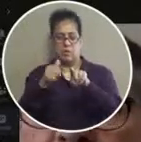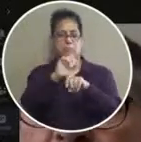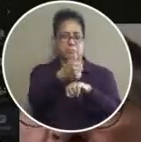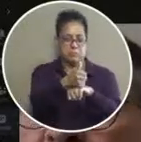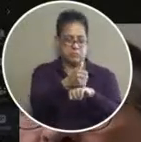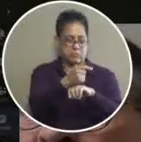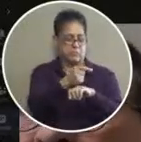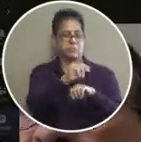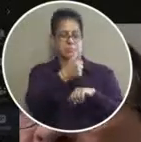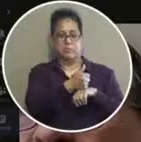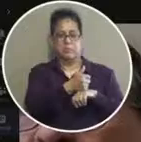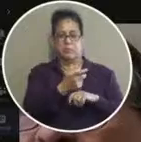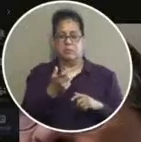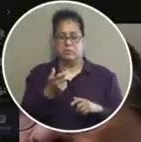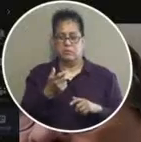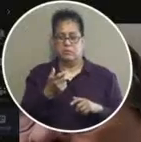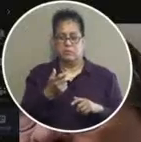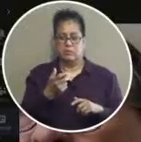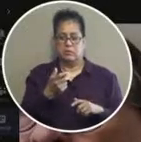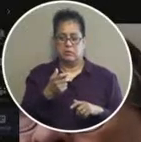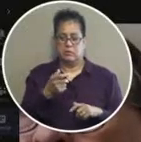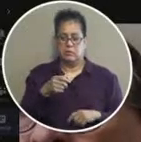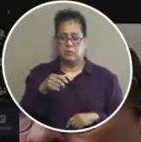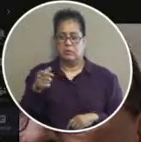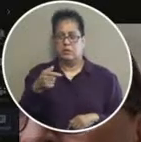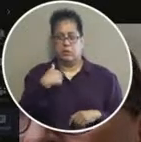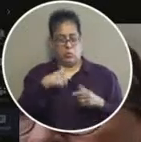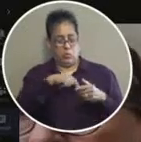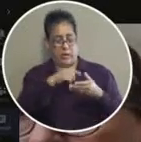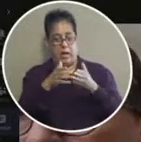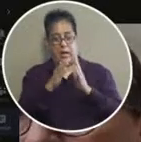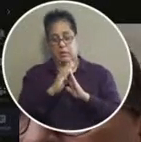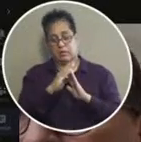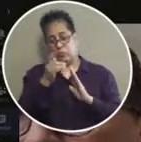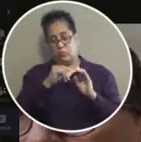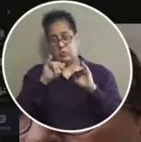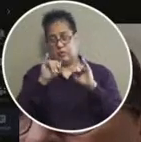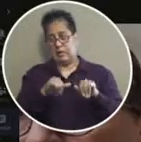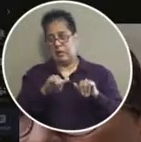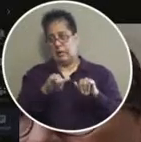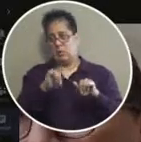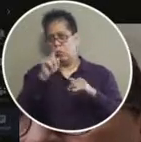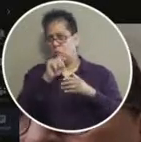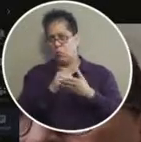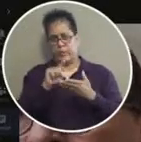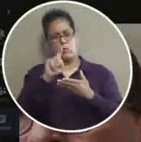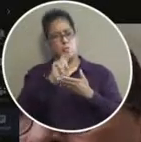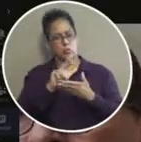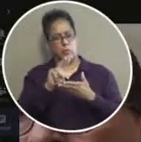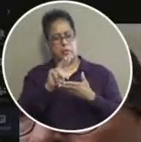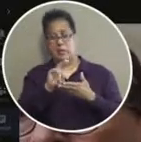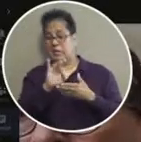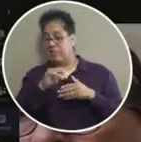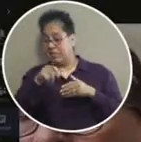Do you know how much longer they're going to be here, sir? Well, we asked for another week or two, and if we need to do more, then